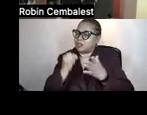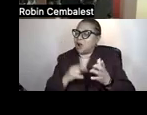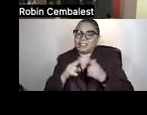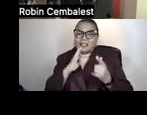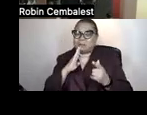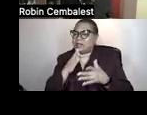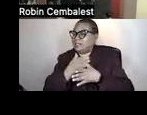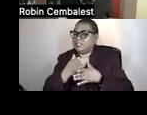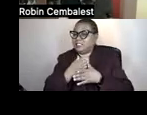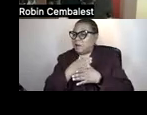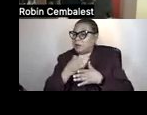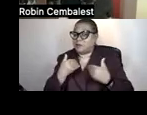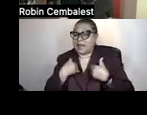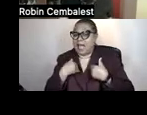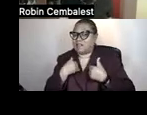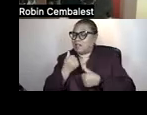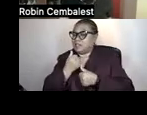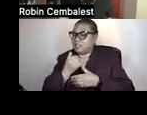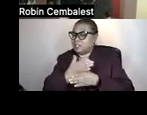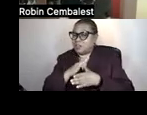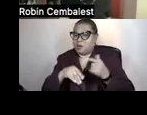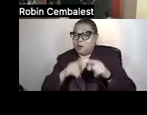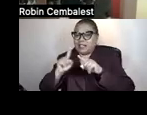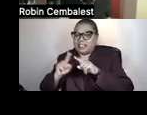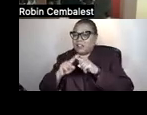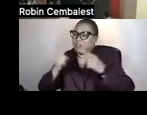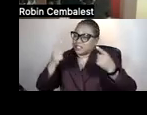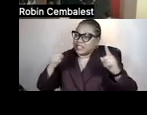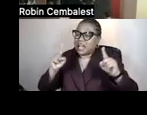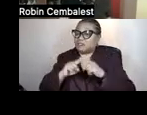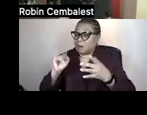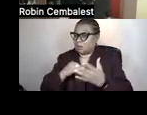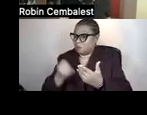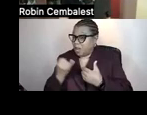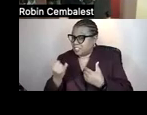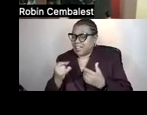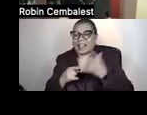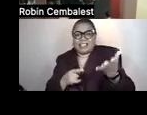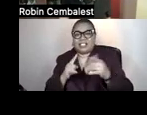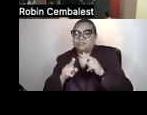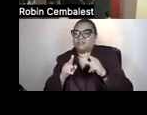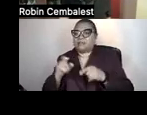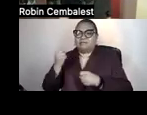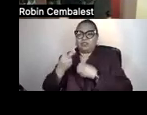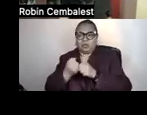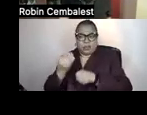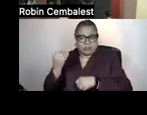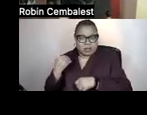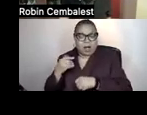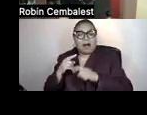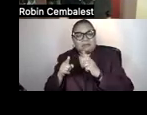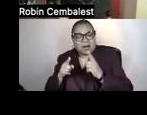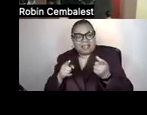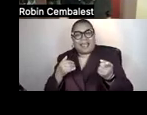be sharing or having an assistant sharing all the different announcements from the projects. And these are from a few years ago. But